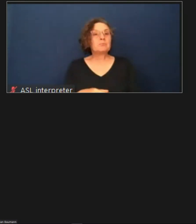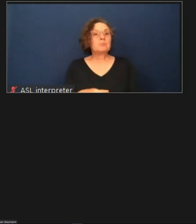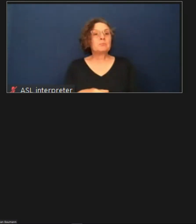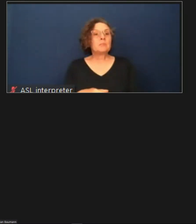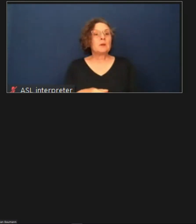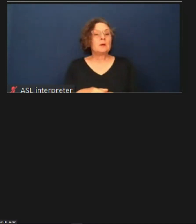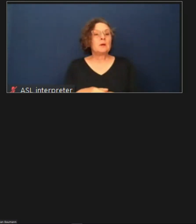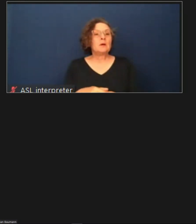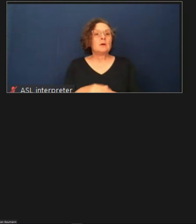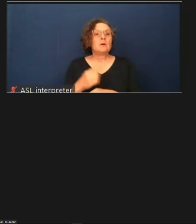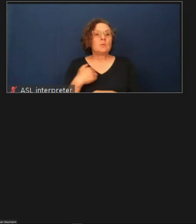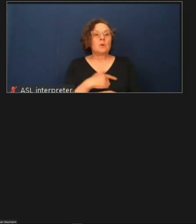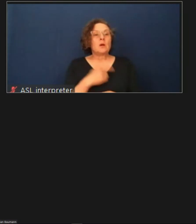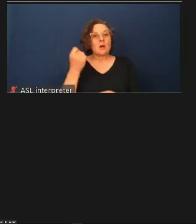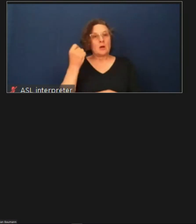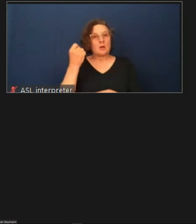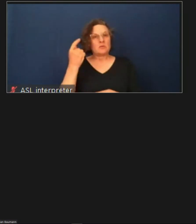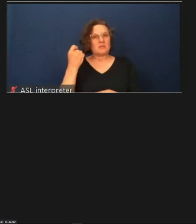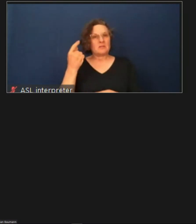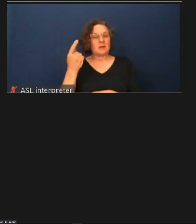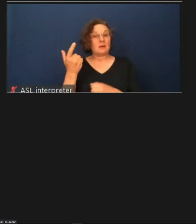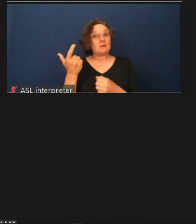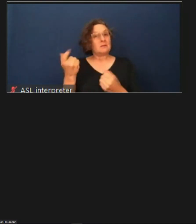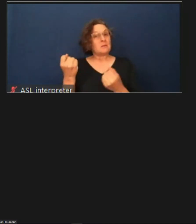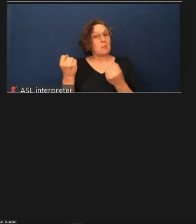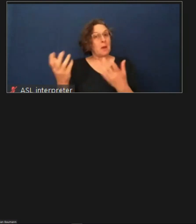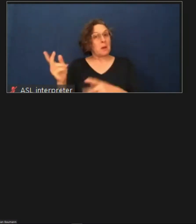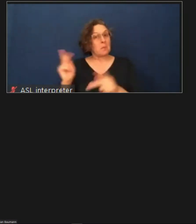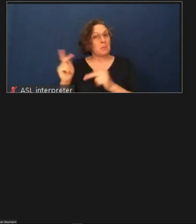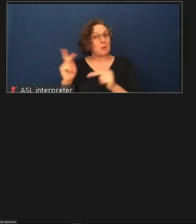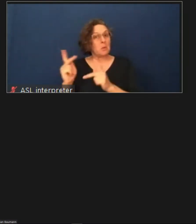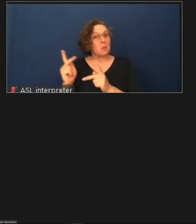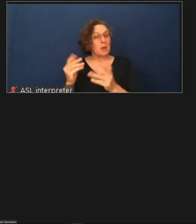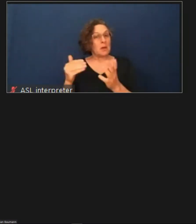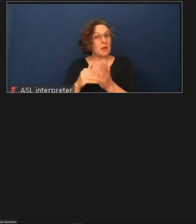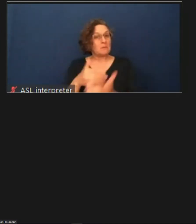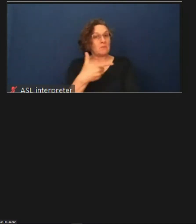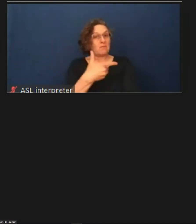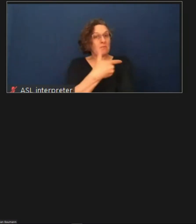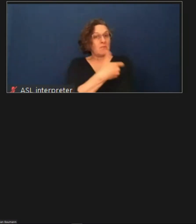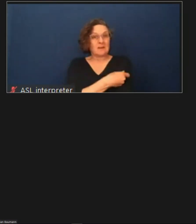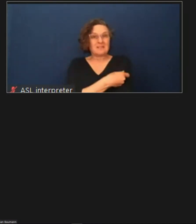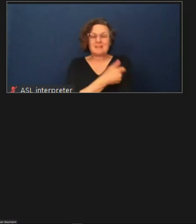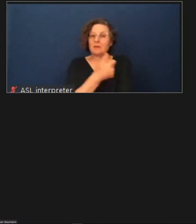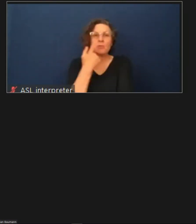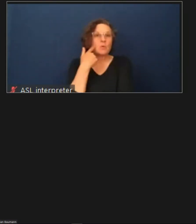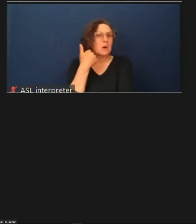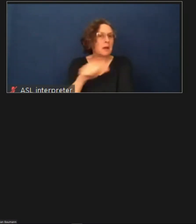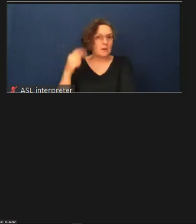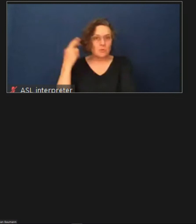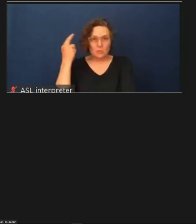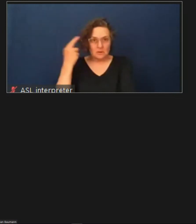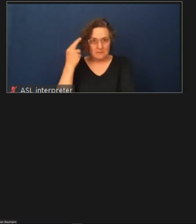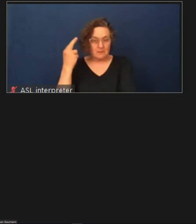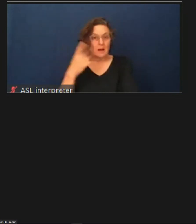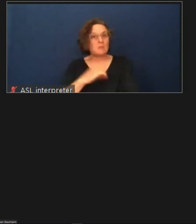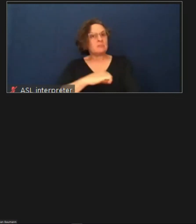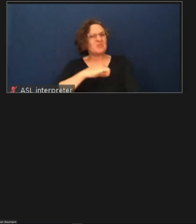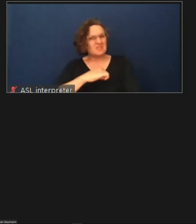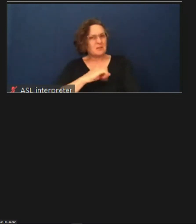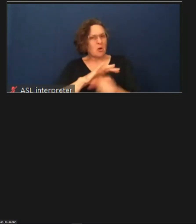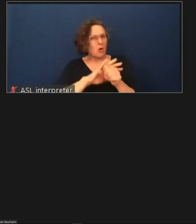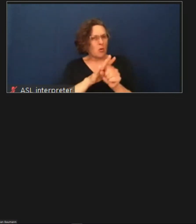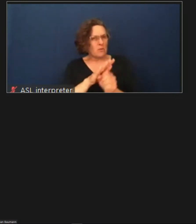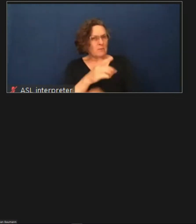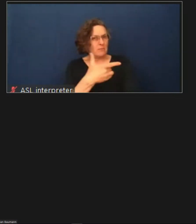idea of anti-vax, that there's a large number of people who are afraid to get vaccinated for anything, let alone COVID, is significant in